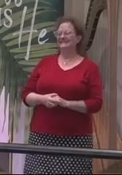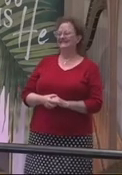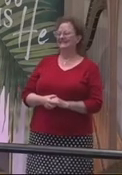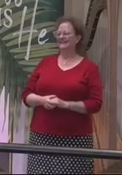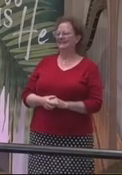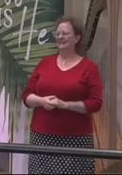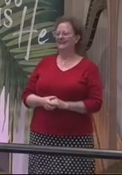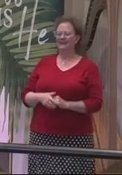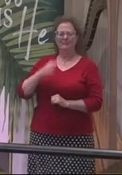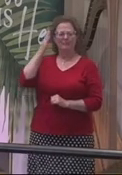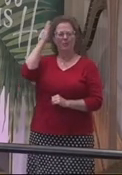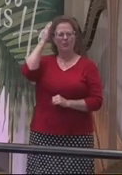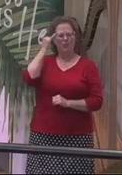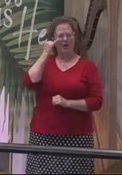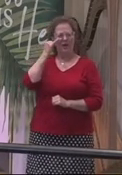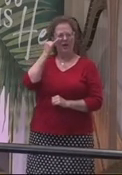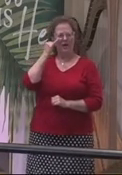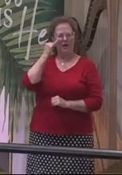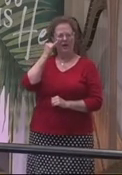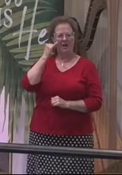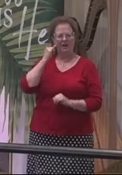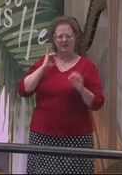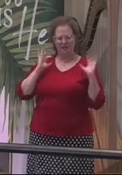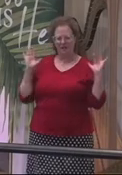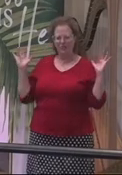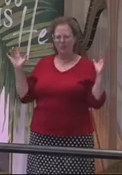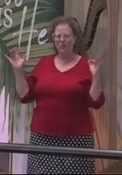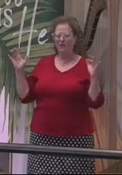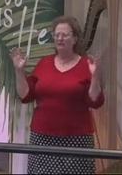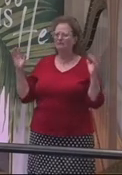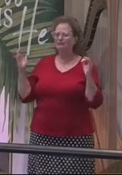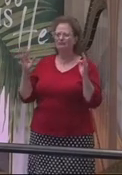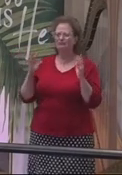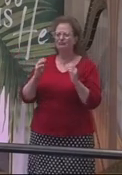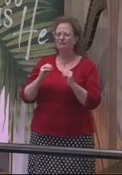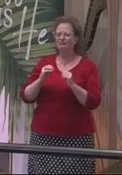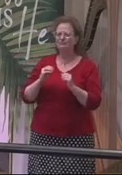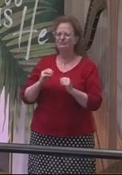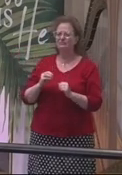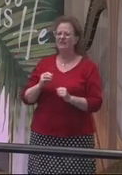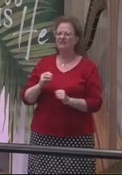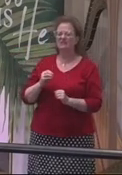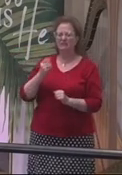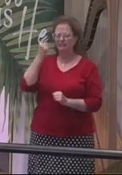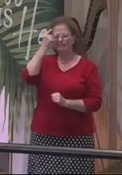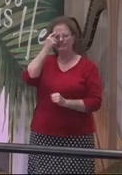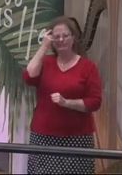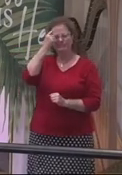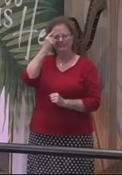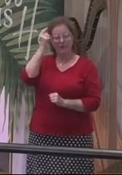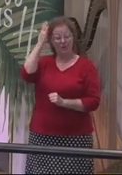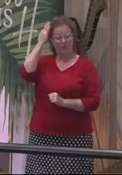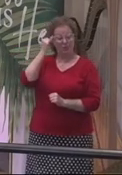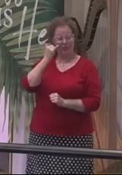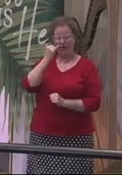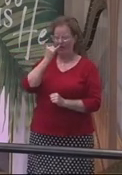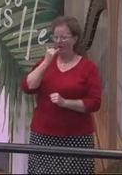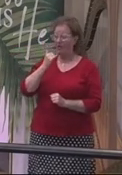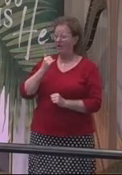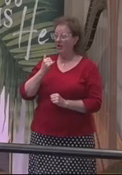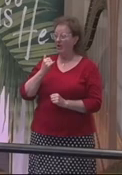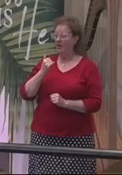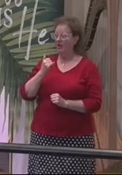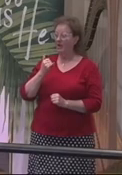But why did the crowd gather? That's the question. And why, out of all of the things that they could